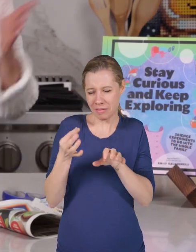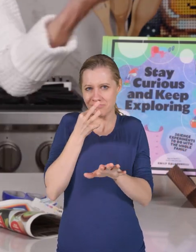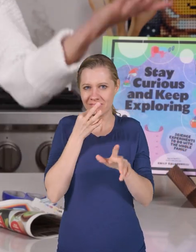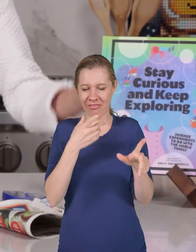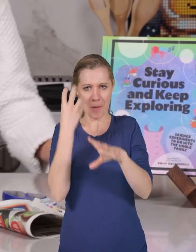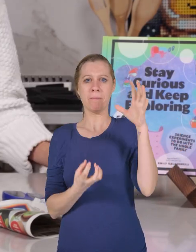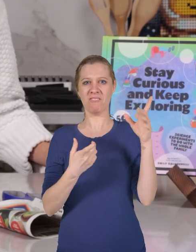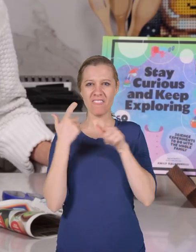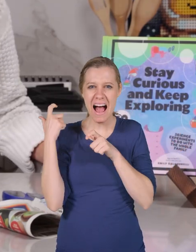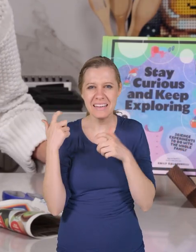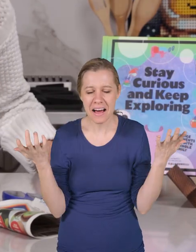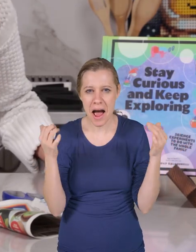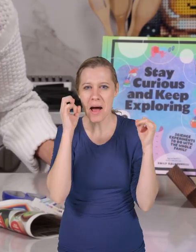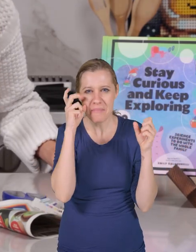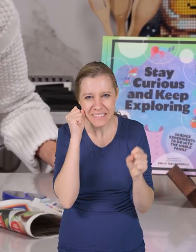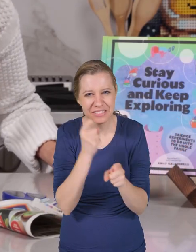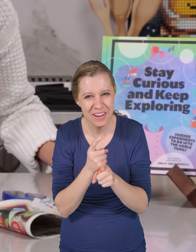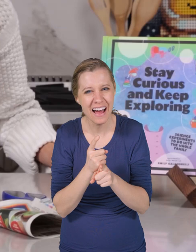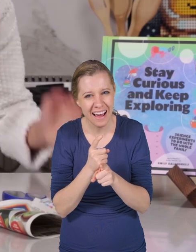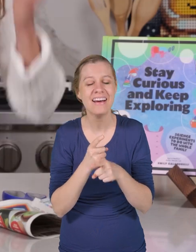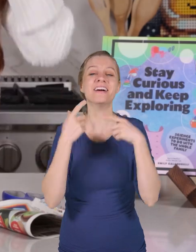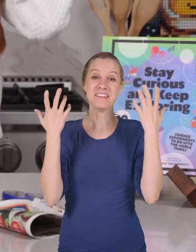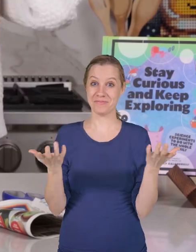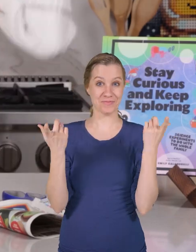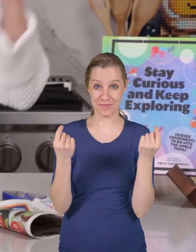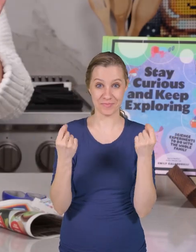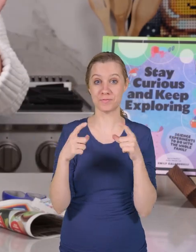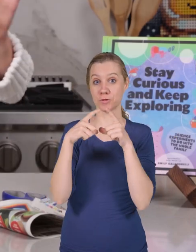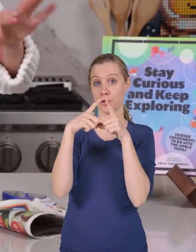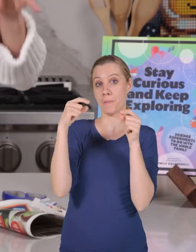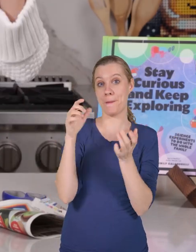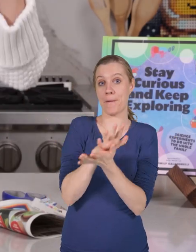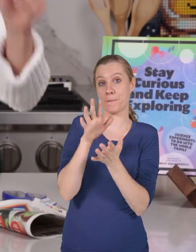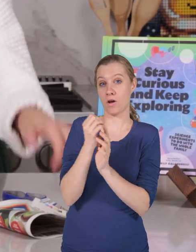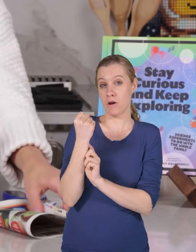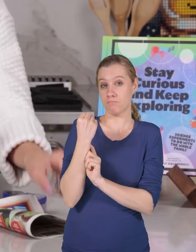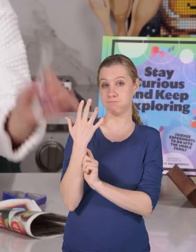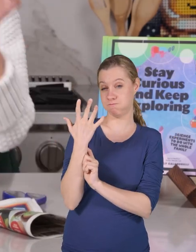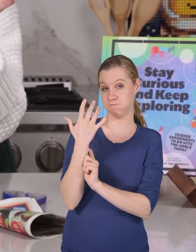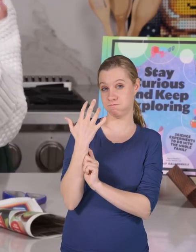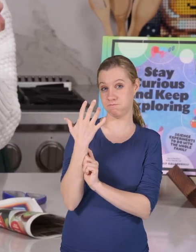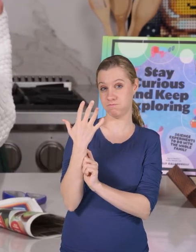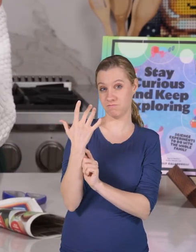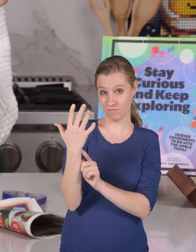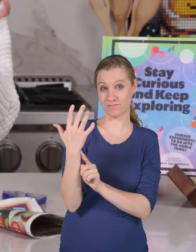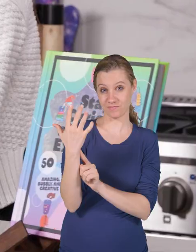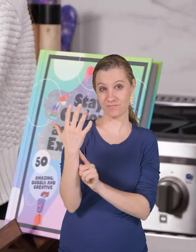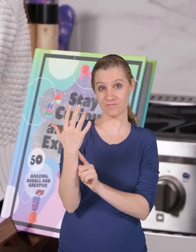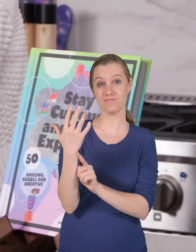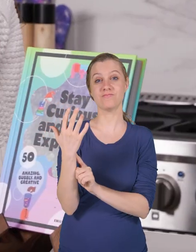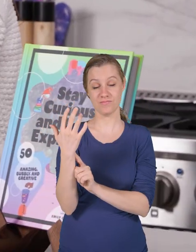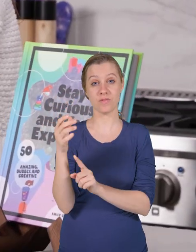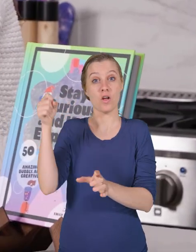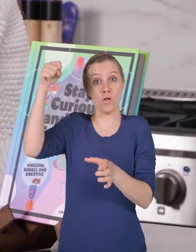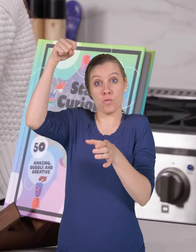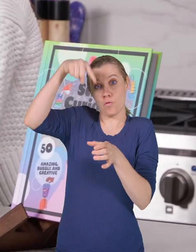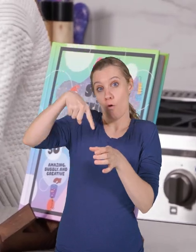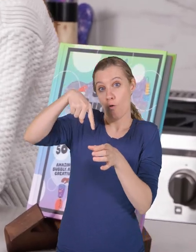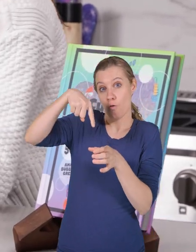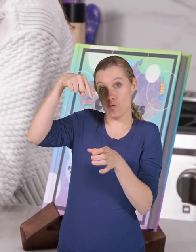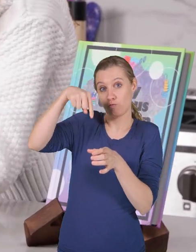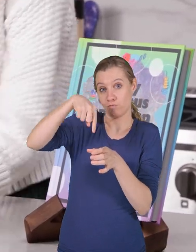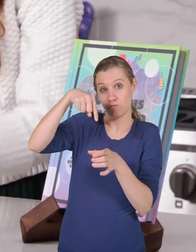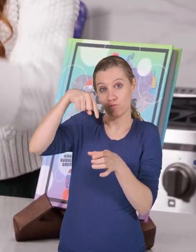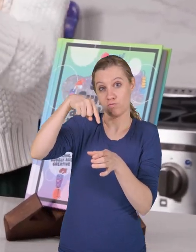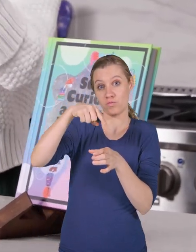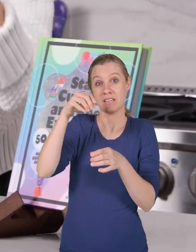that work and why did it work so quickly? That was amazing, right? So what we did is we lit our coupon paper on fire and we threw